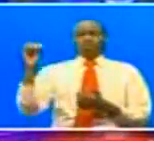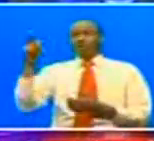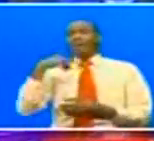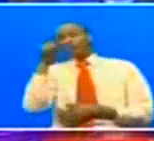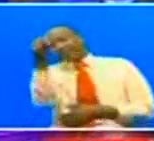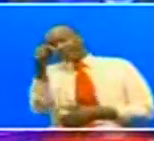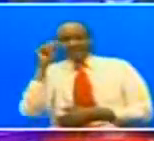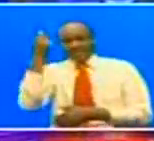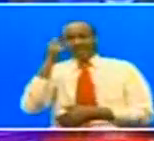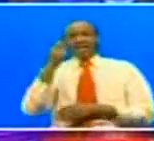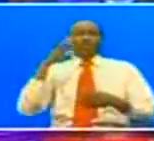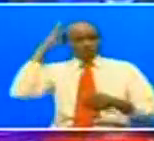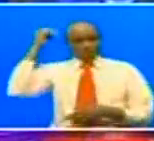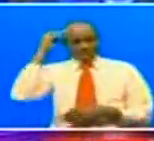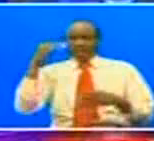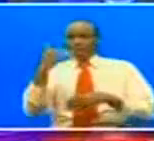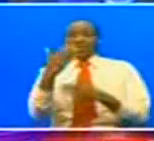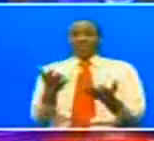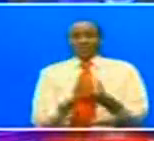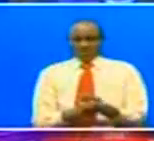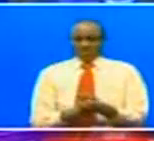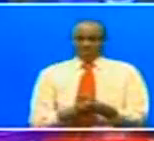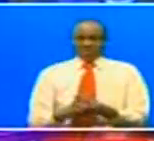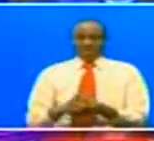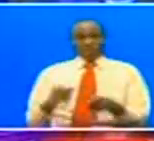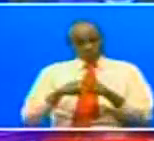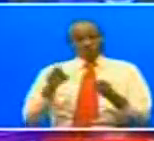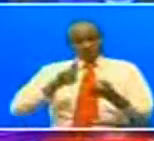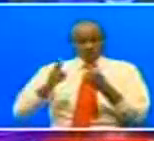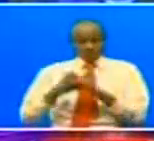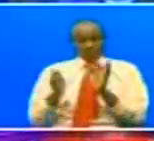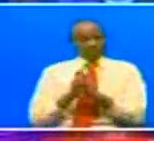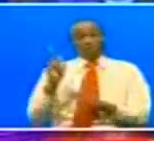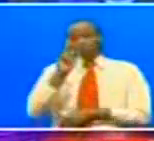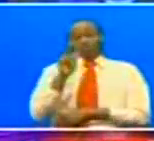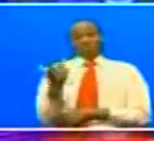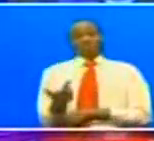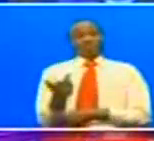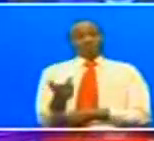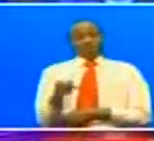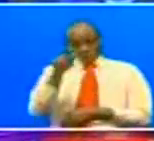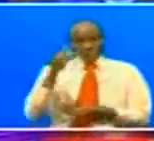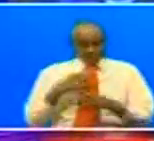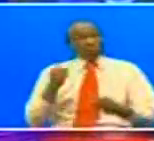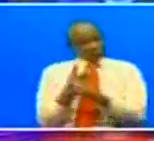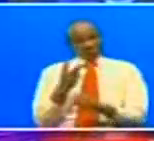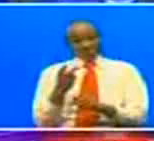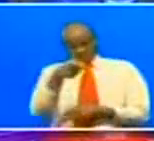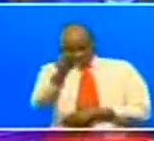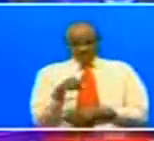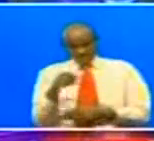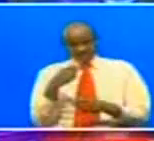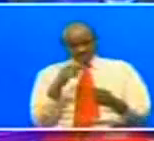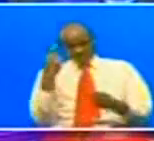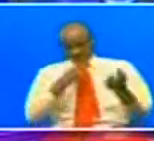border? Don't answer. Also, your relationship with President Uhuru Kenyatta. Are you guys tight? Are you fist